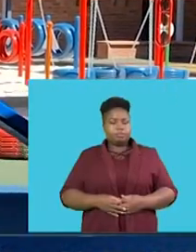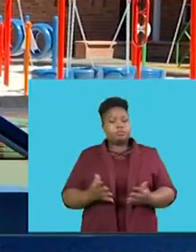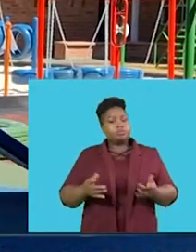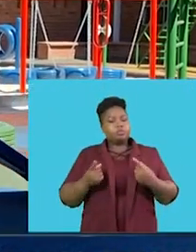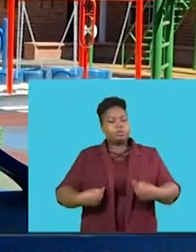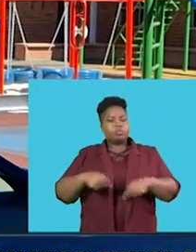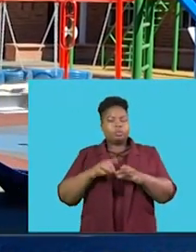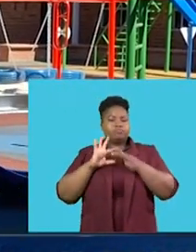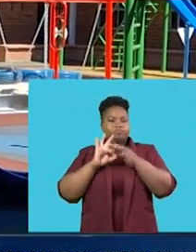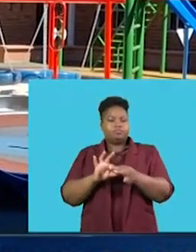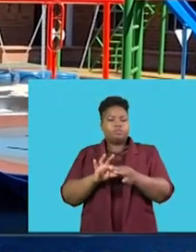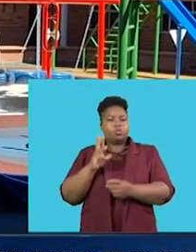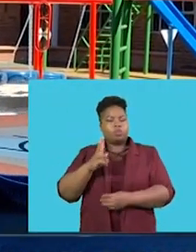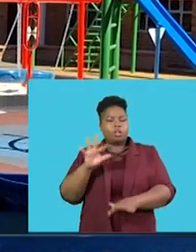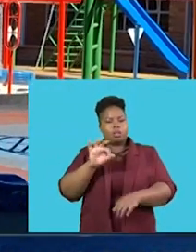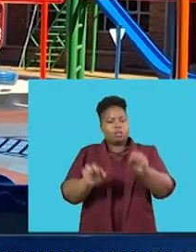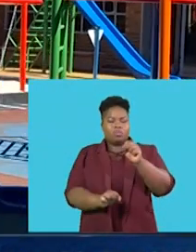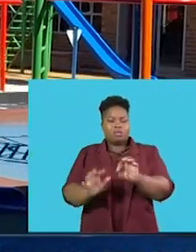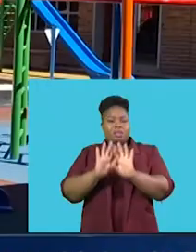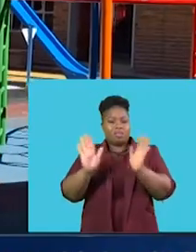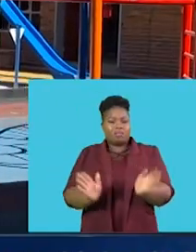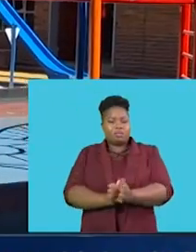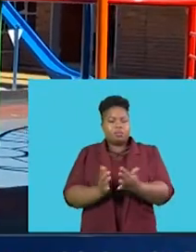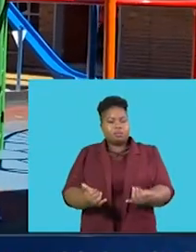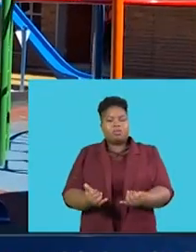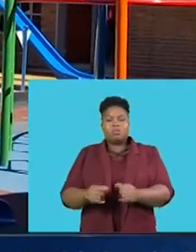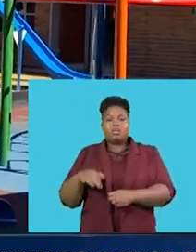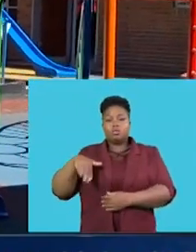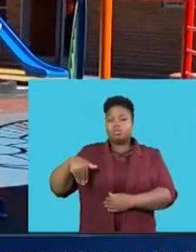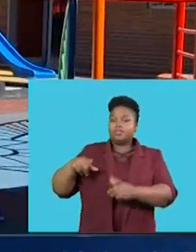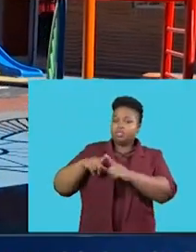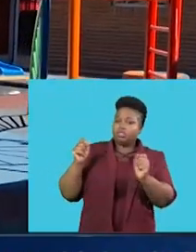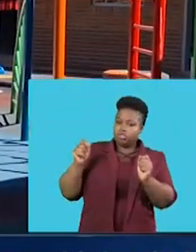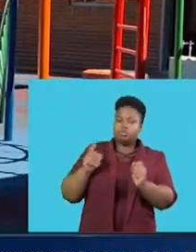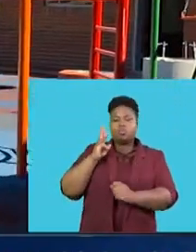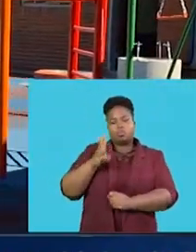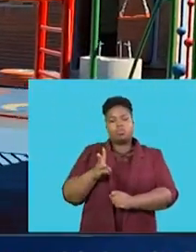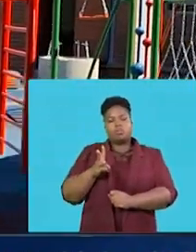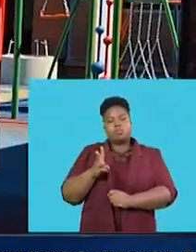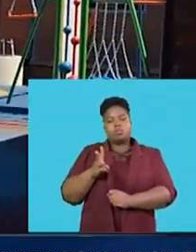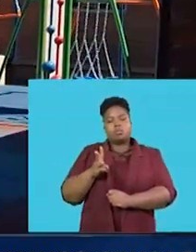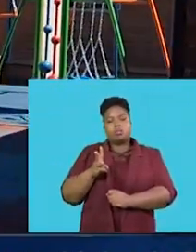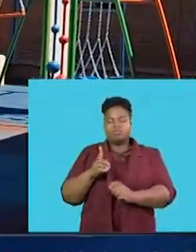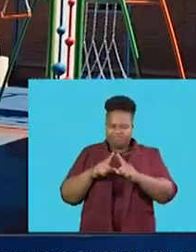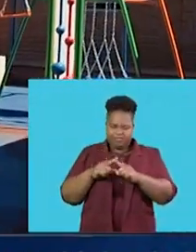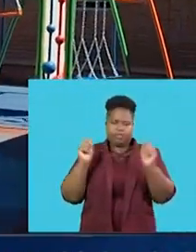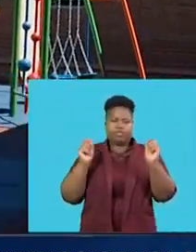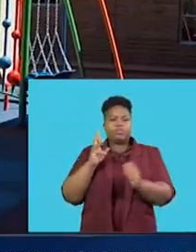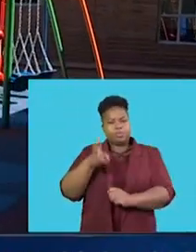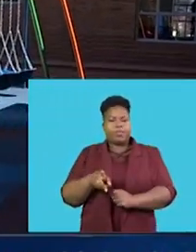So we are committed to conclude all this unfinished projects, and we will finish